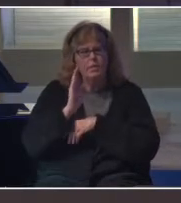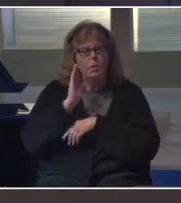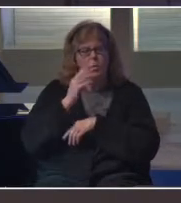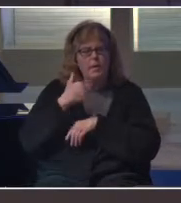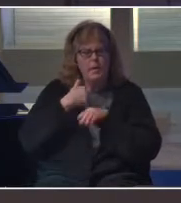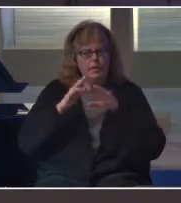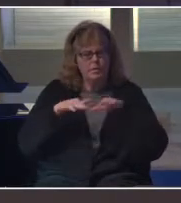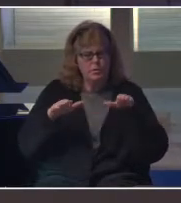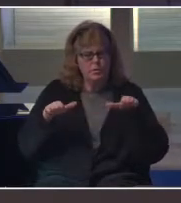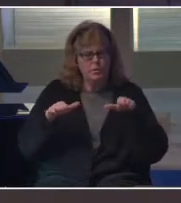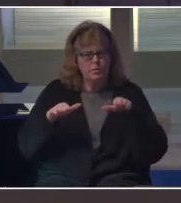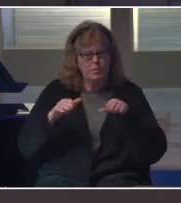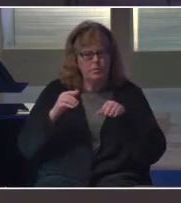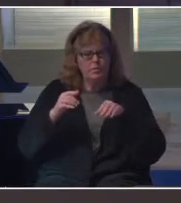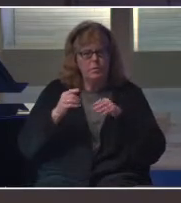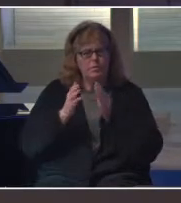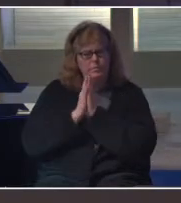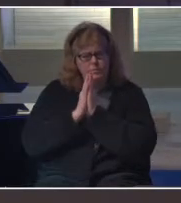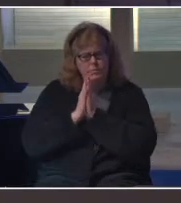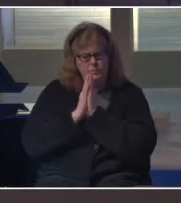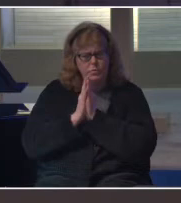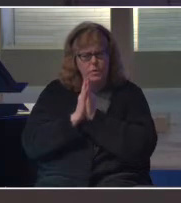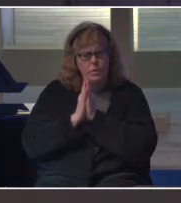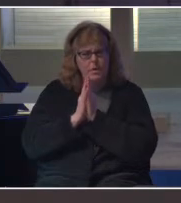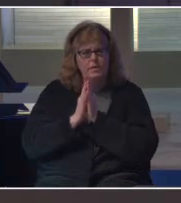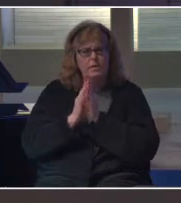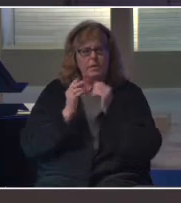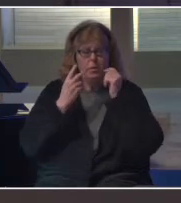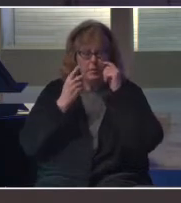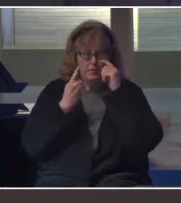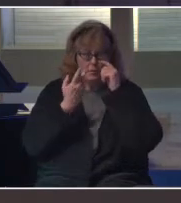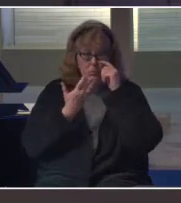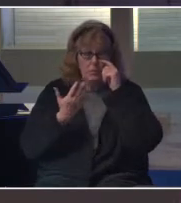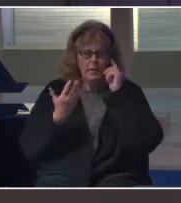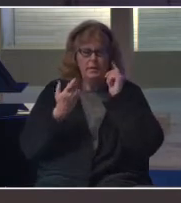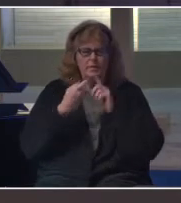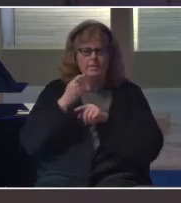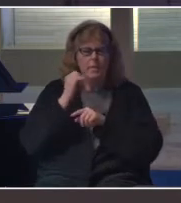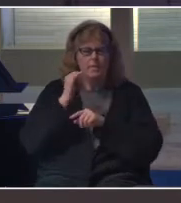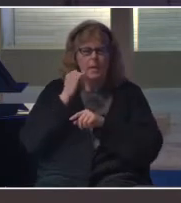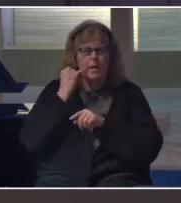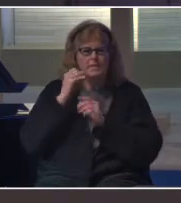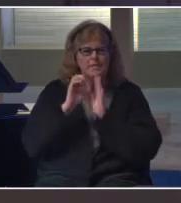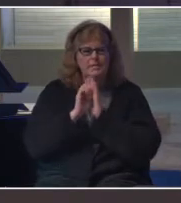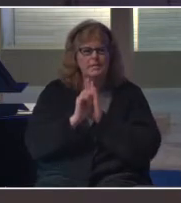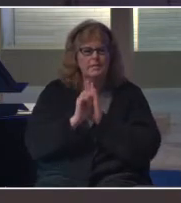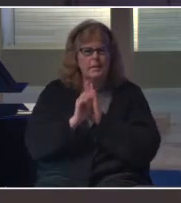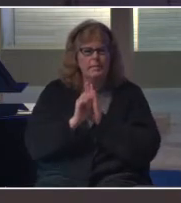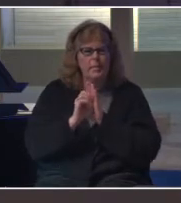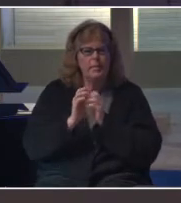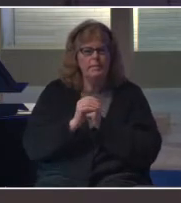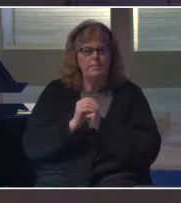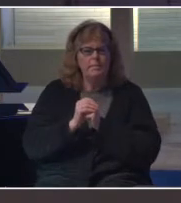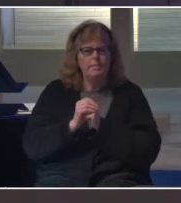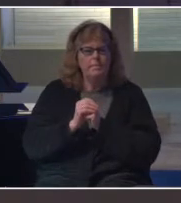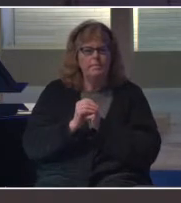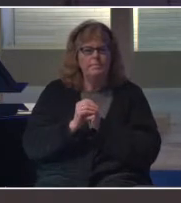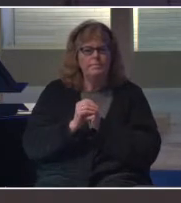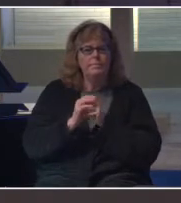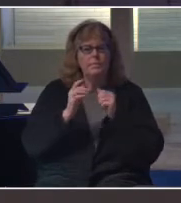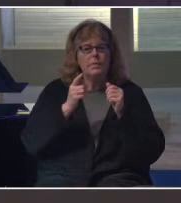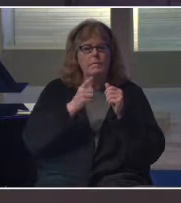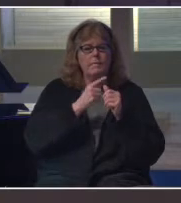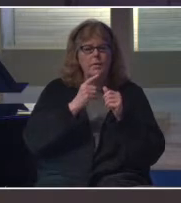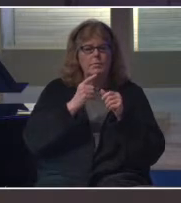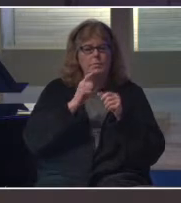have children, and so he prayed. And so we see two things from Isaac's example. First,